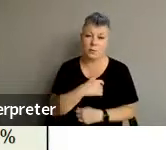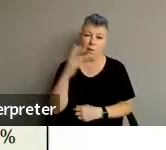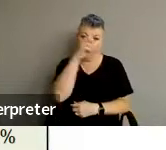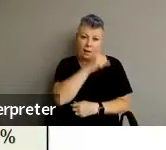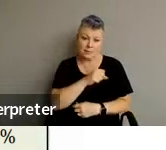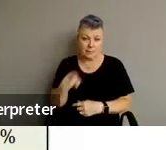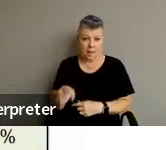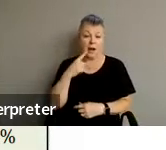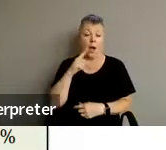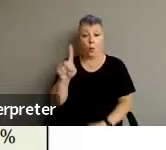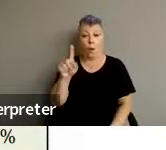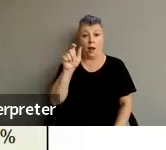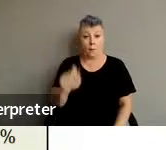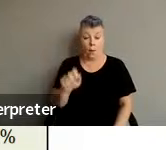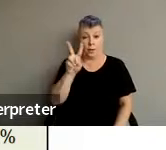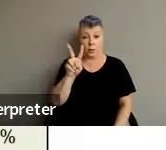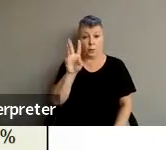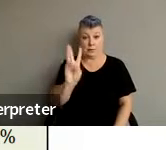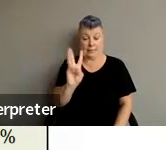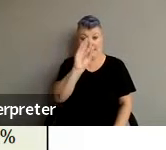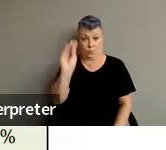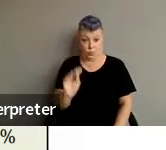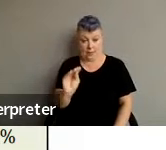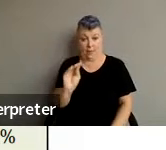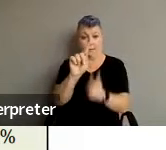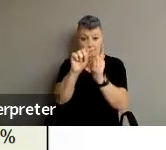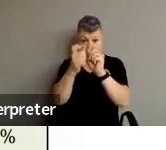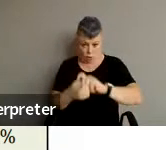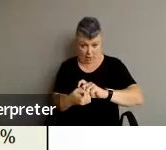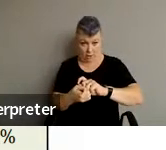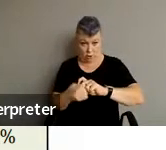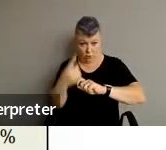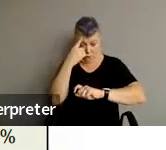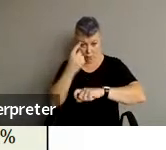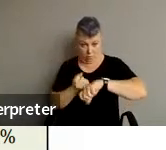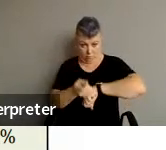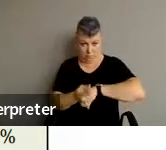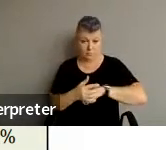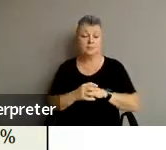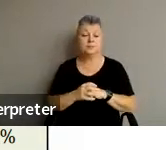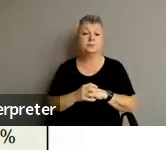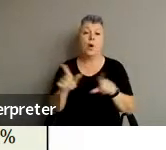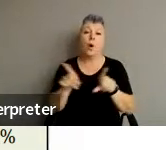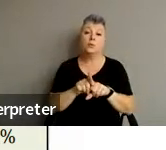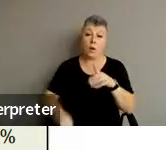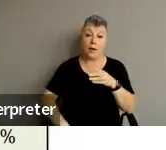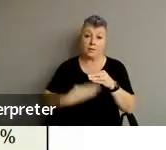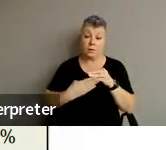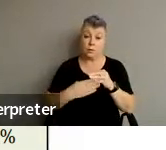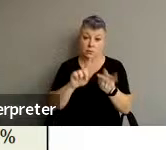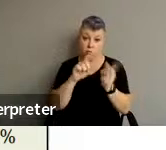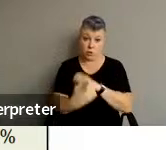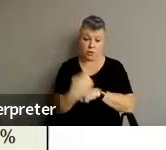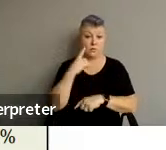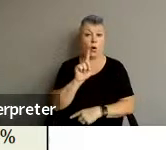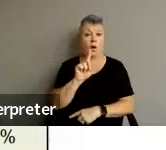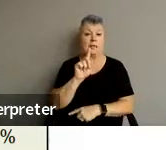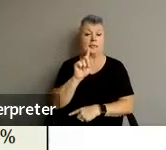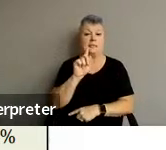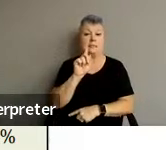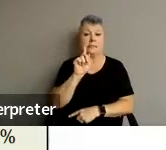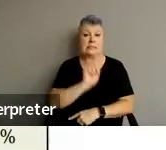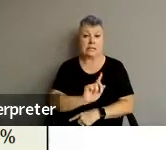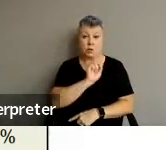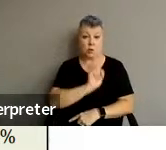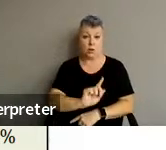is 1.26% change. Also, I've included the change in the single rate. So